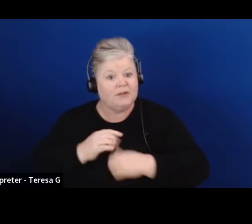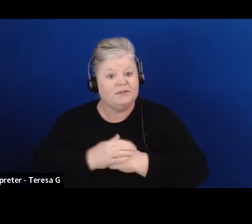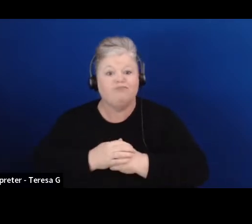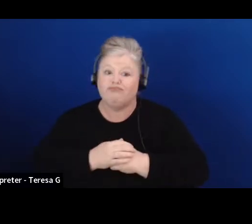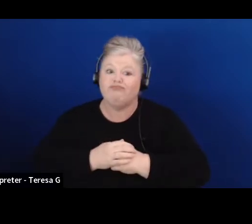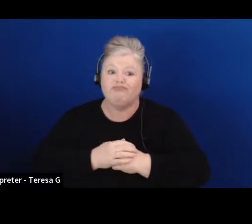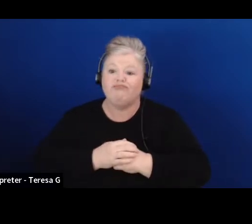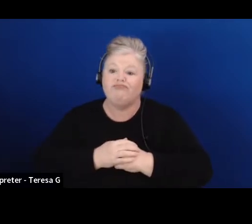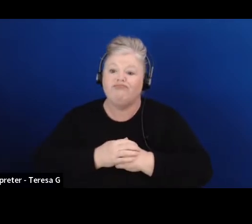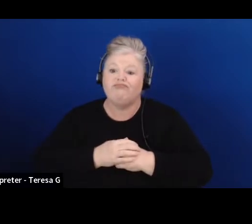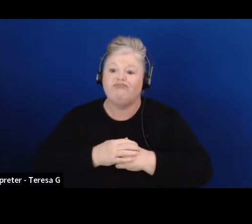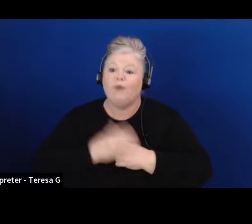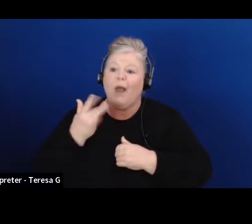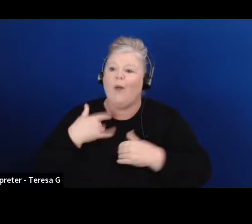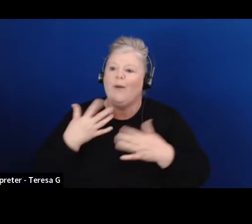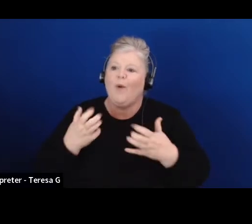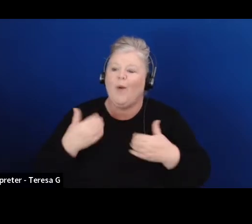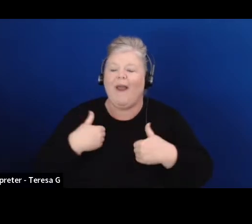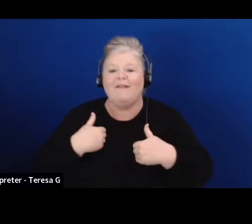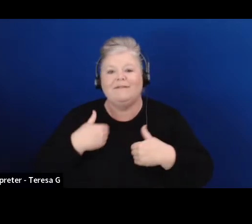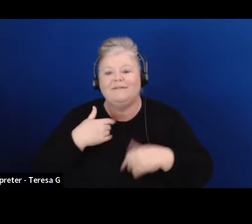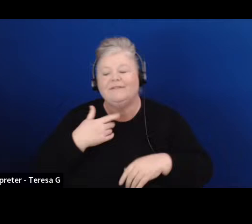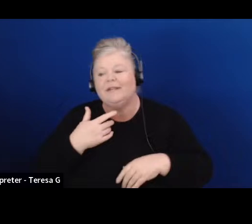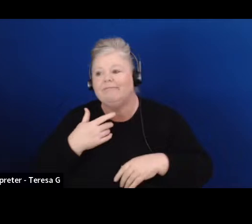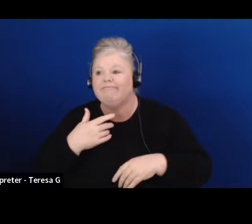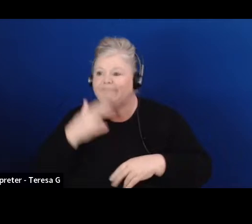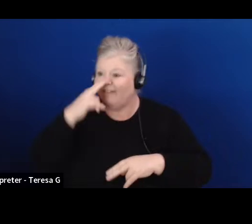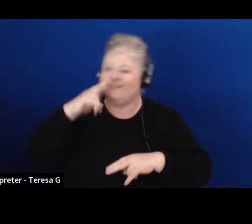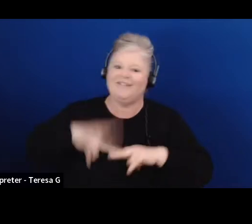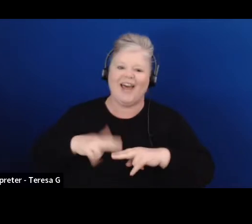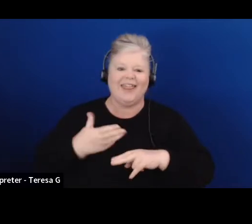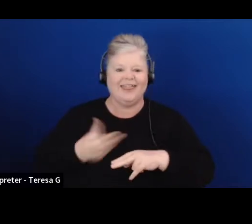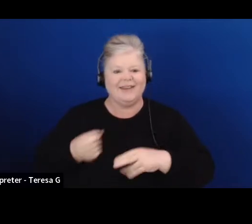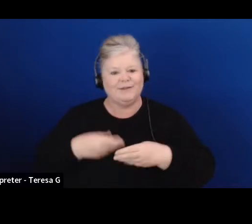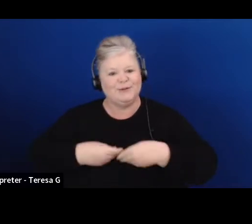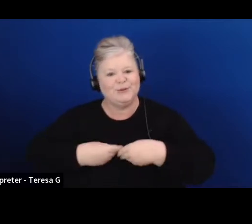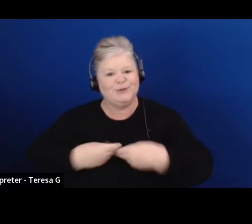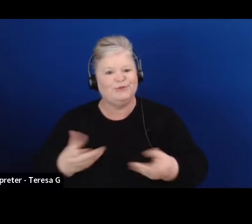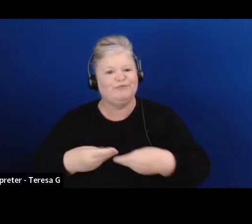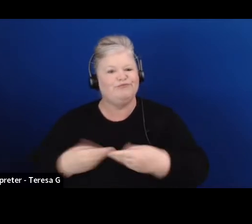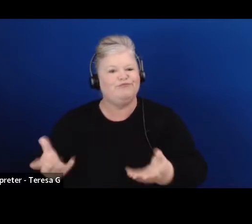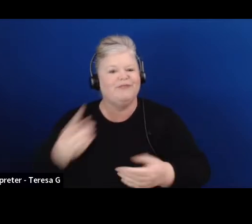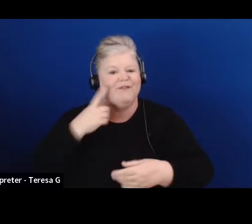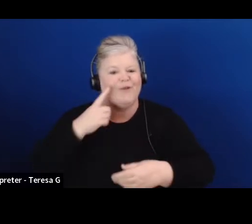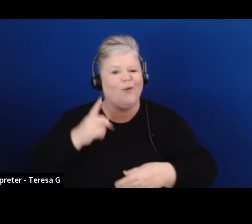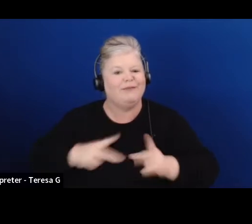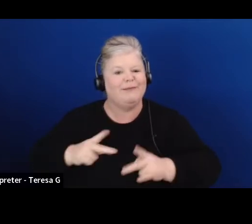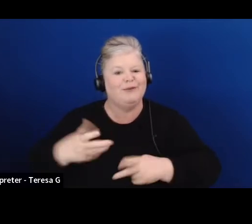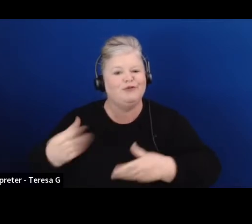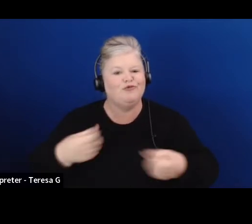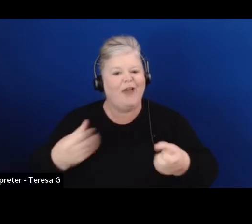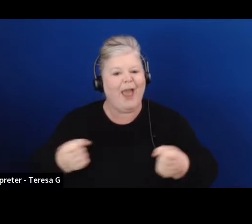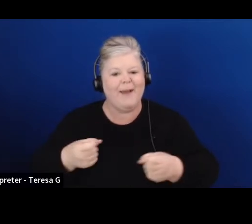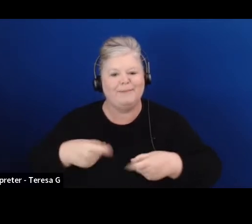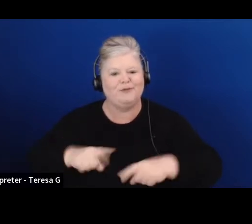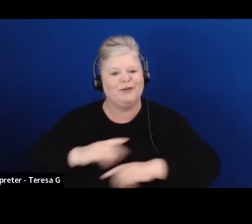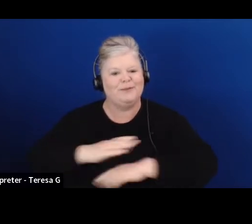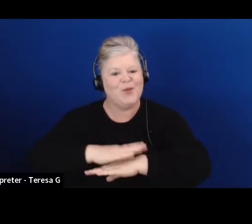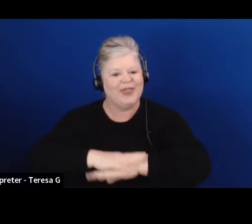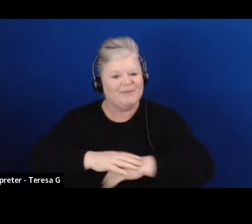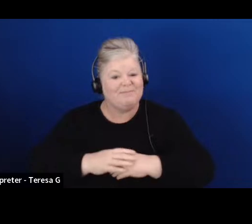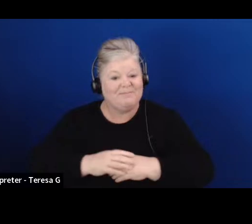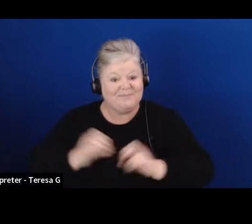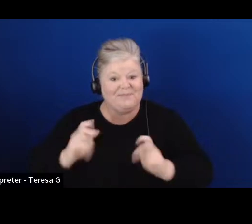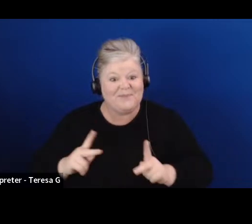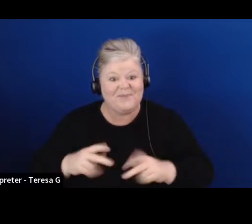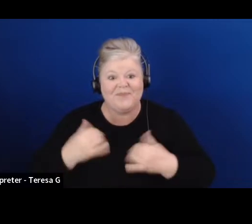want to have some really fun things that we can provide and put out there for people. All right, let's see. It